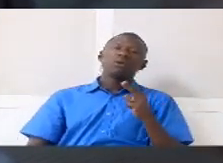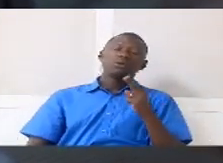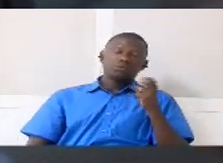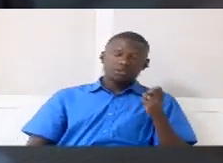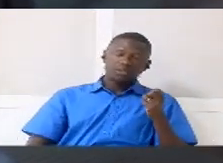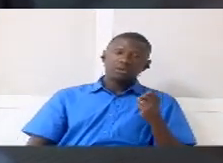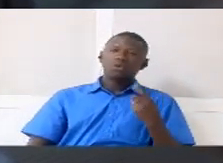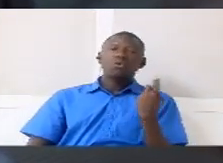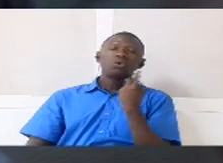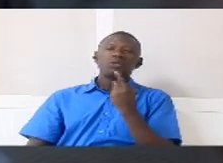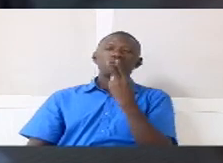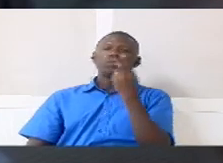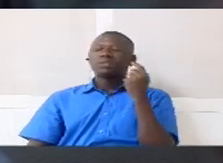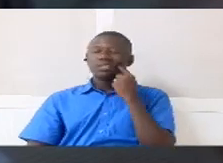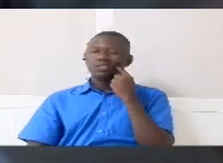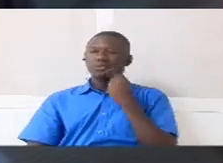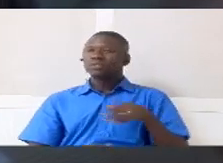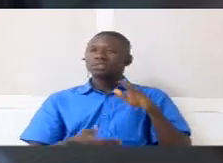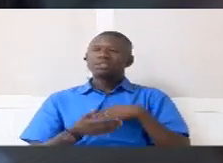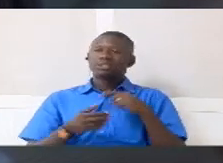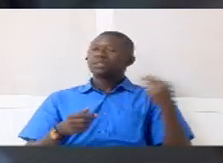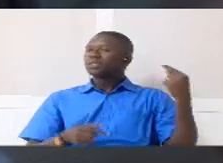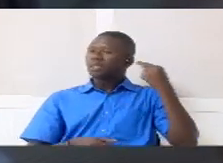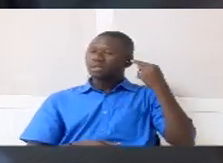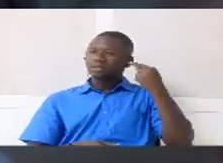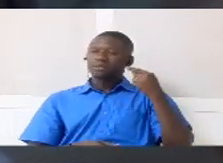the TRRC suspended its public hearings.